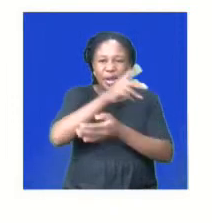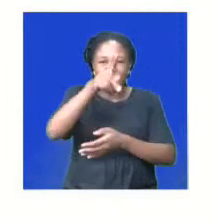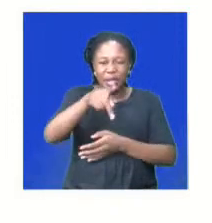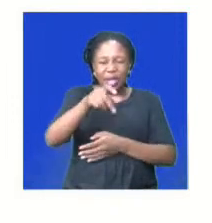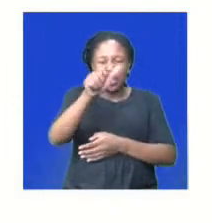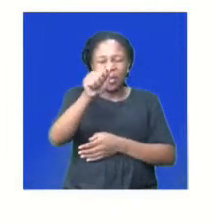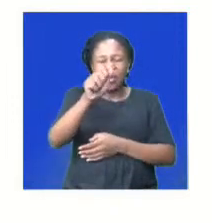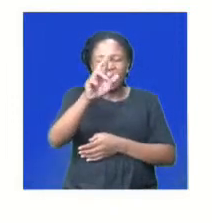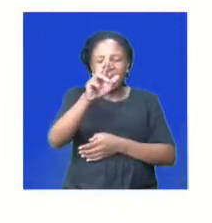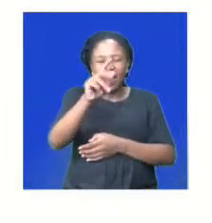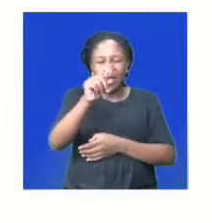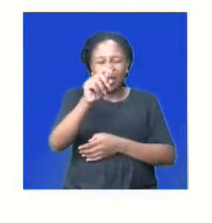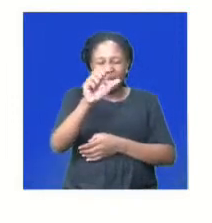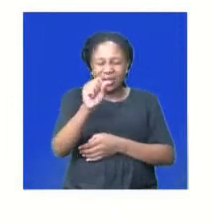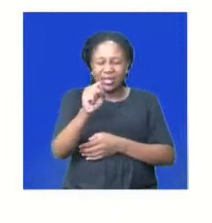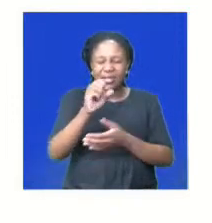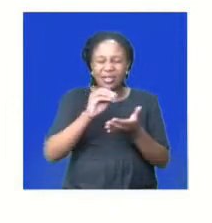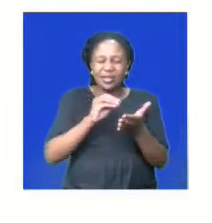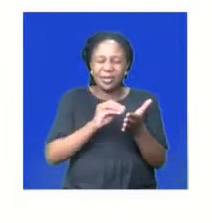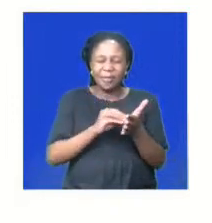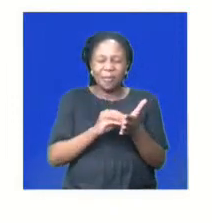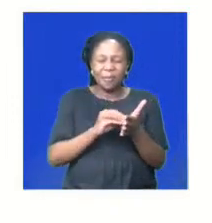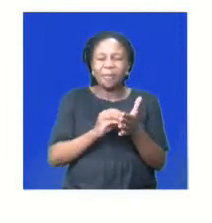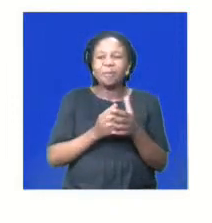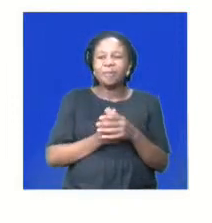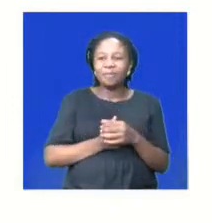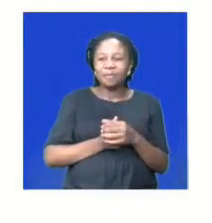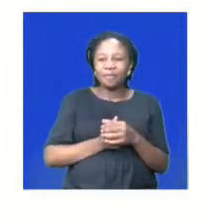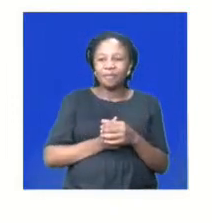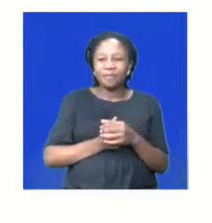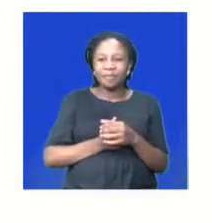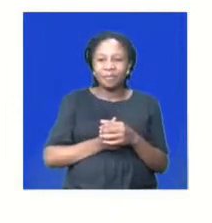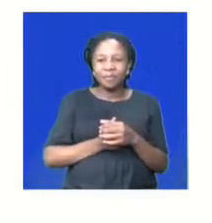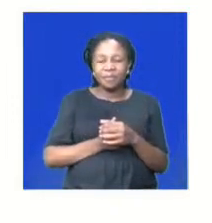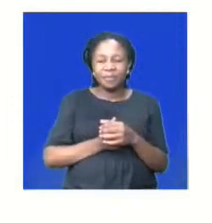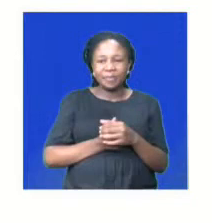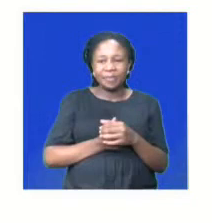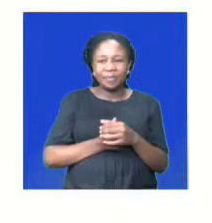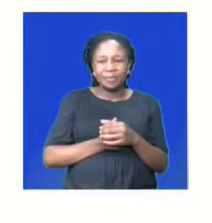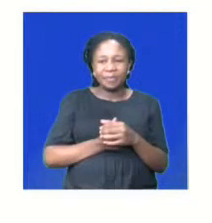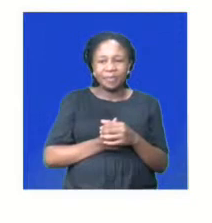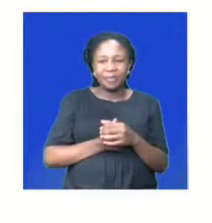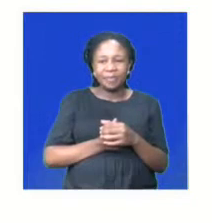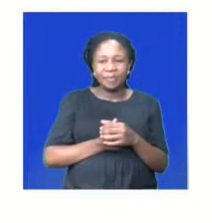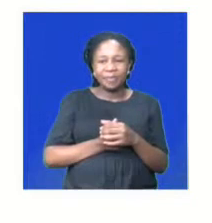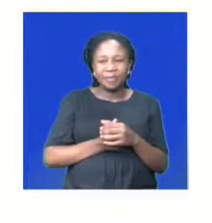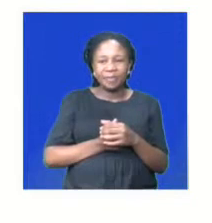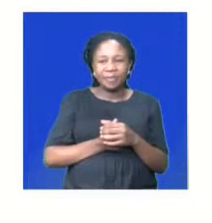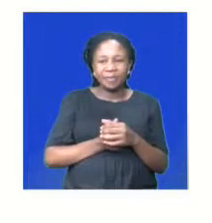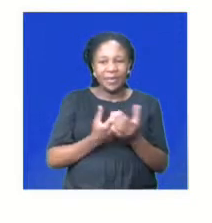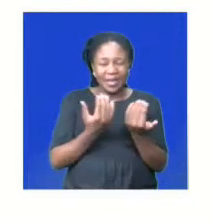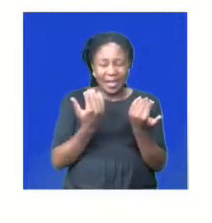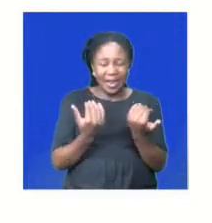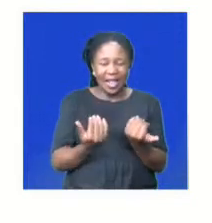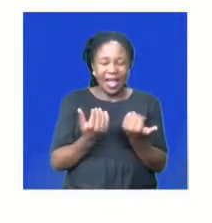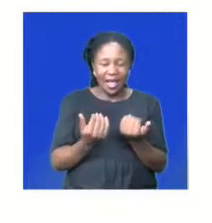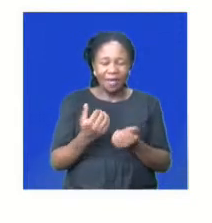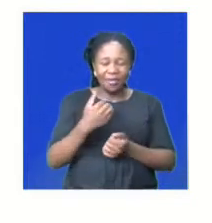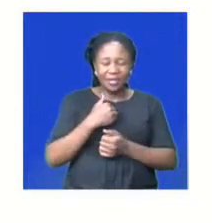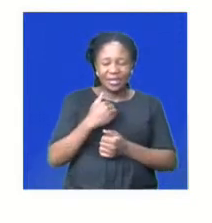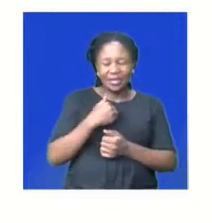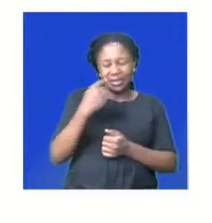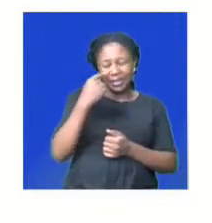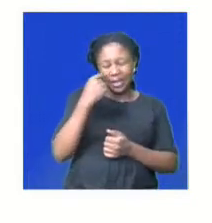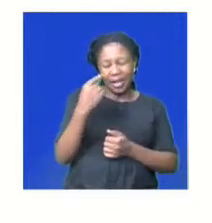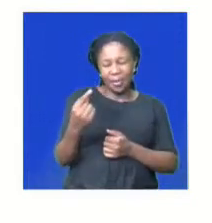just a few. What you must remember or note is that different parts of the